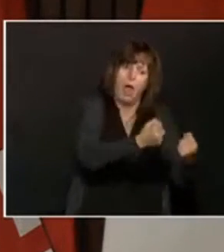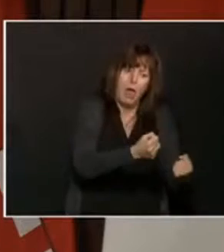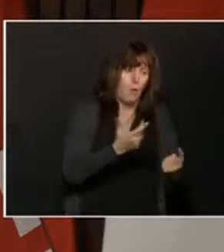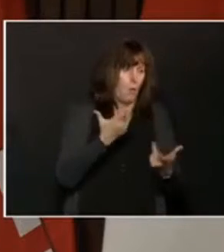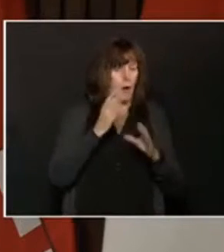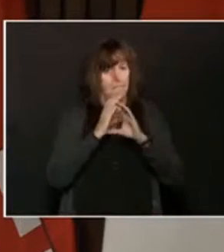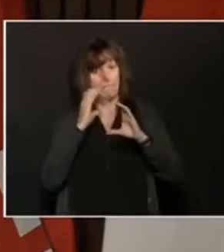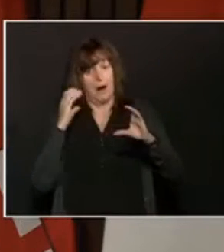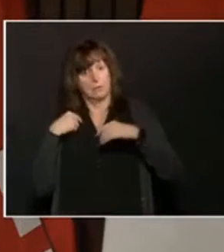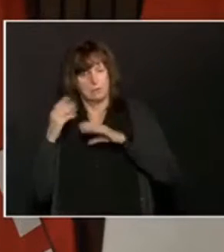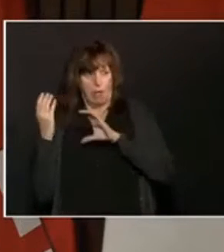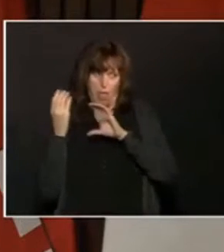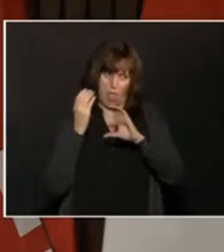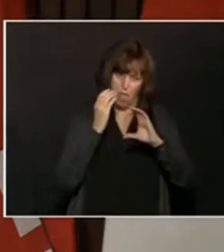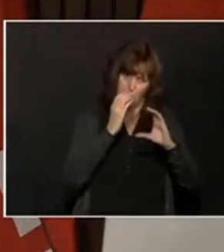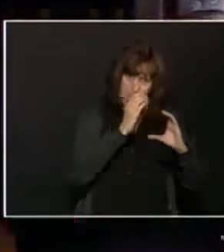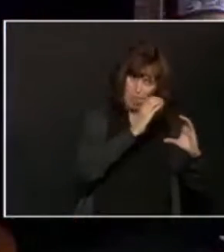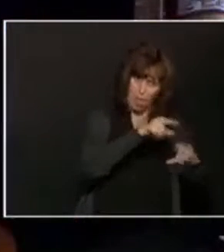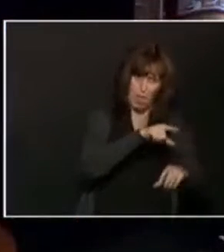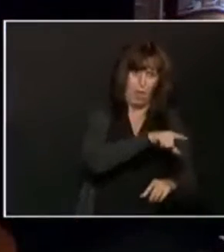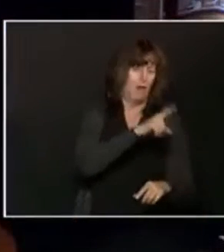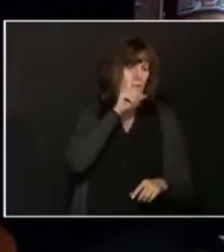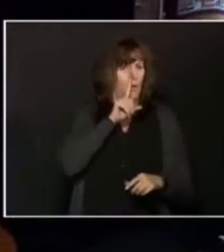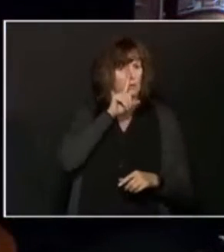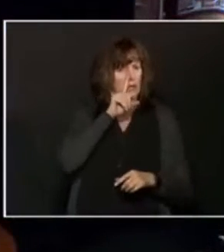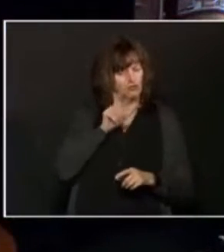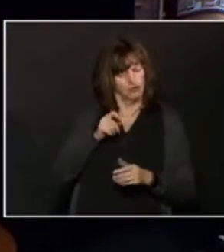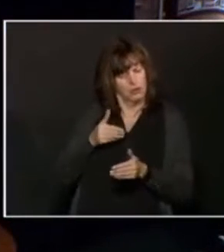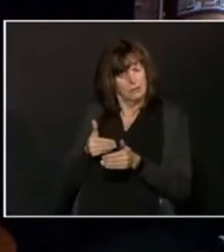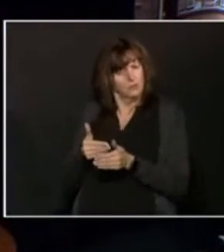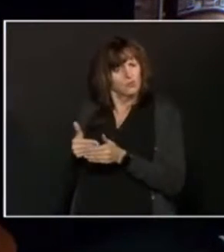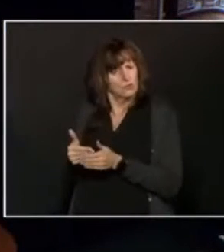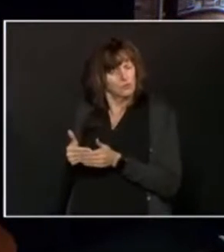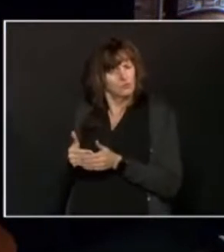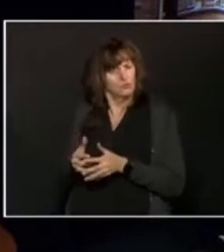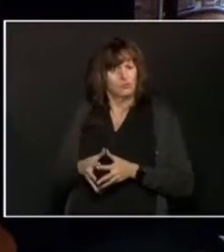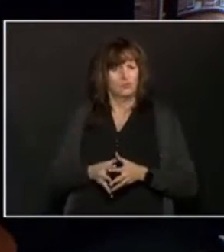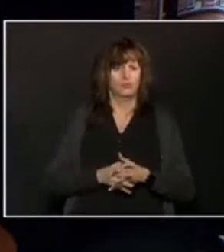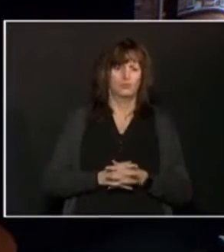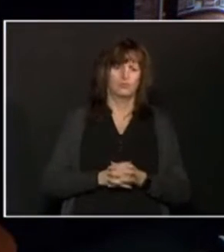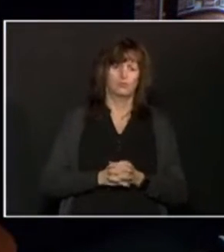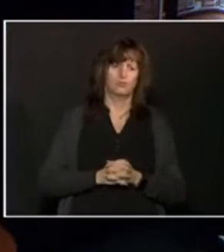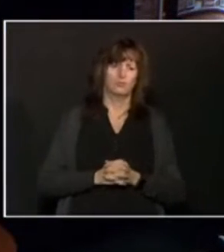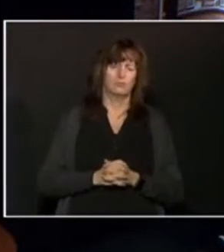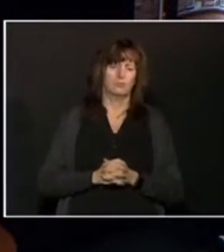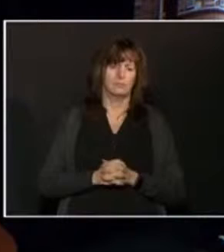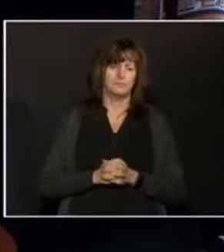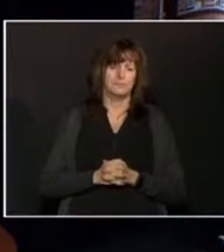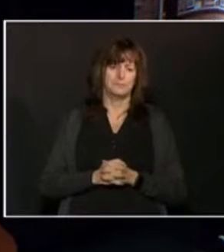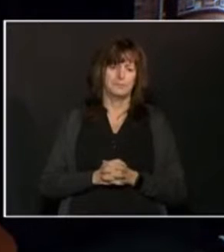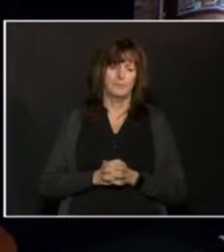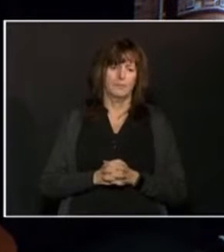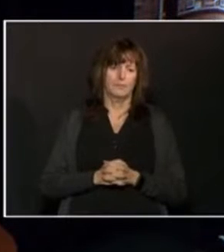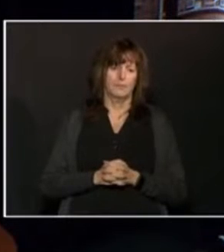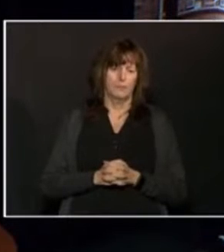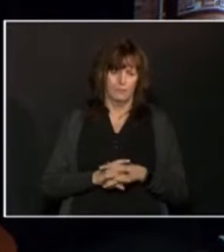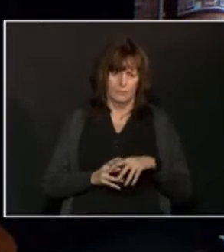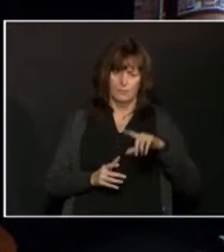transport. Next question. Your next question comes from Laura Stone with the Globe and Mail. Please go